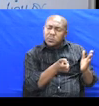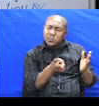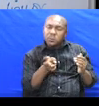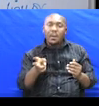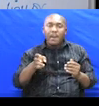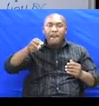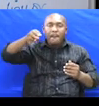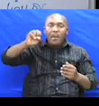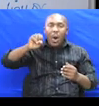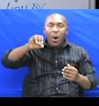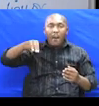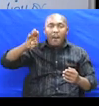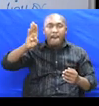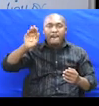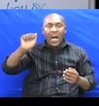Uganda Railway